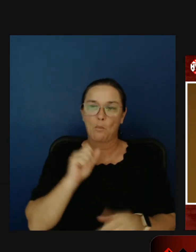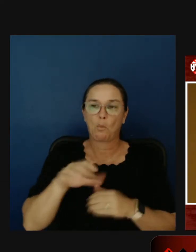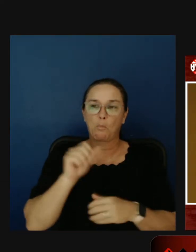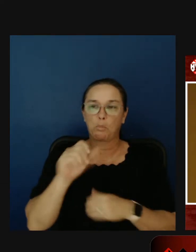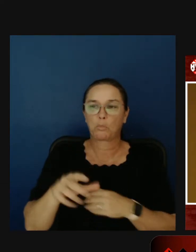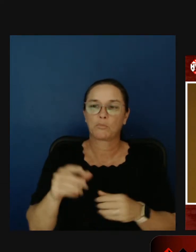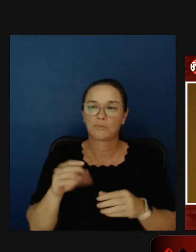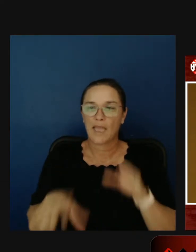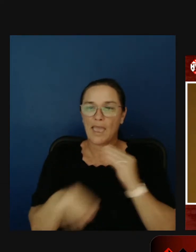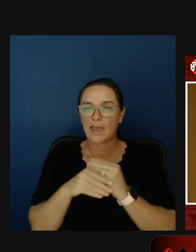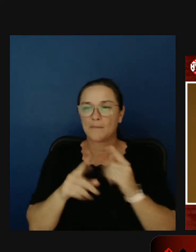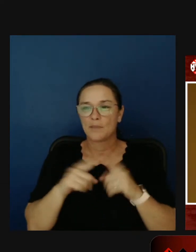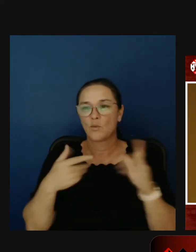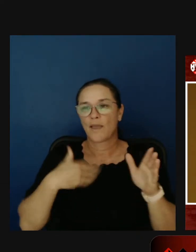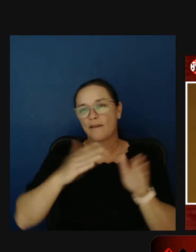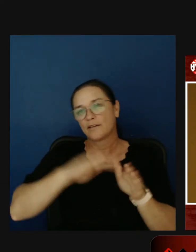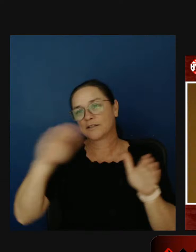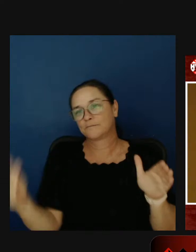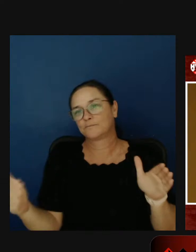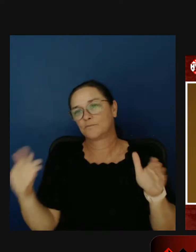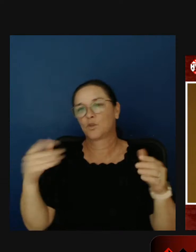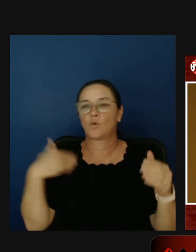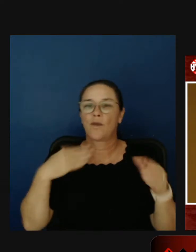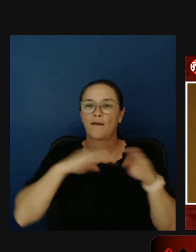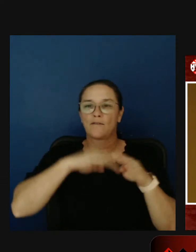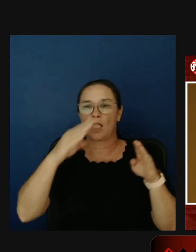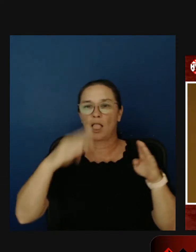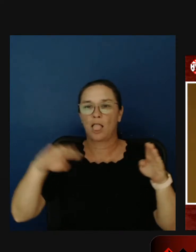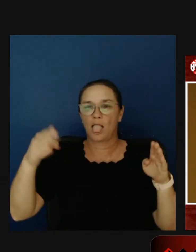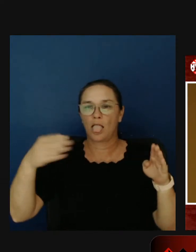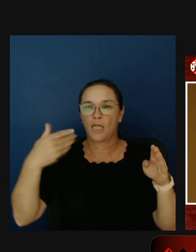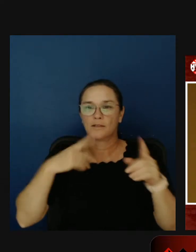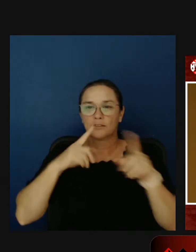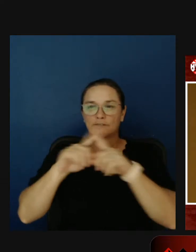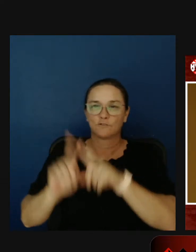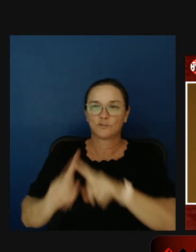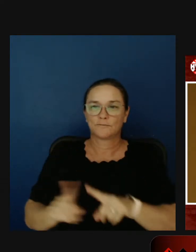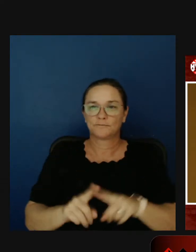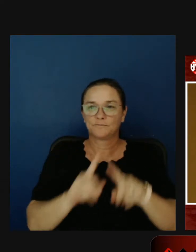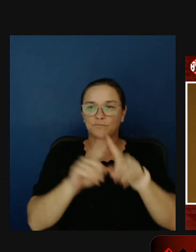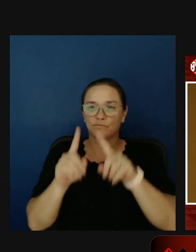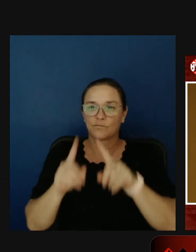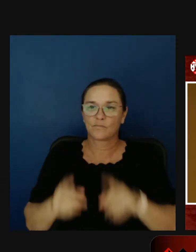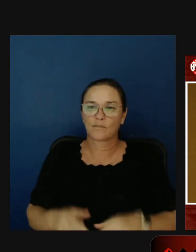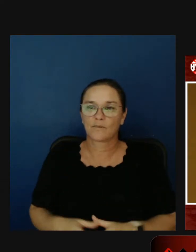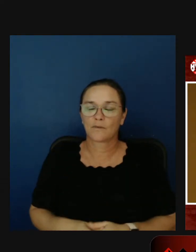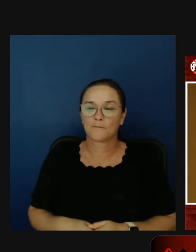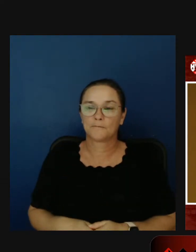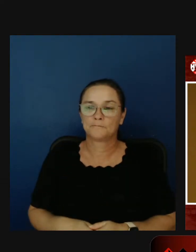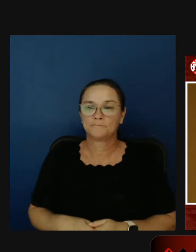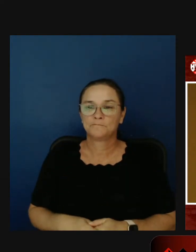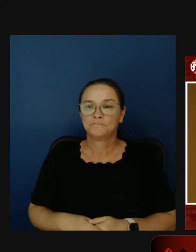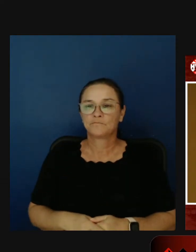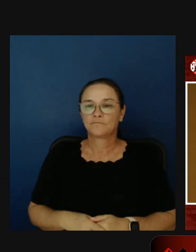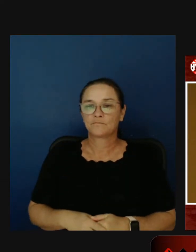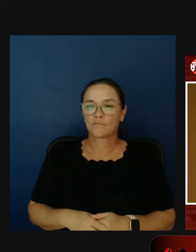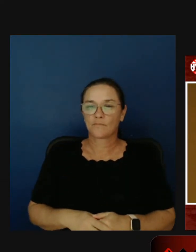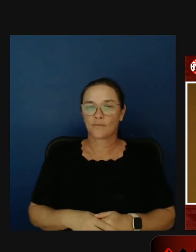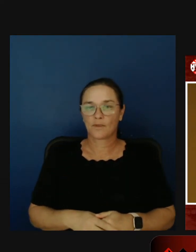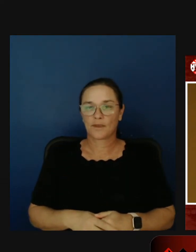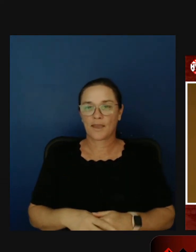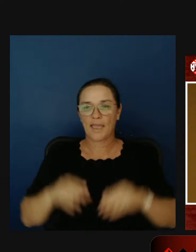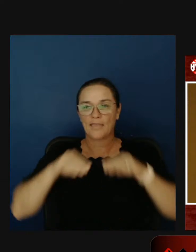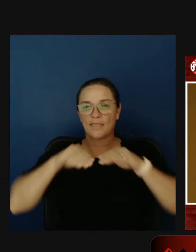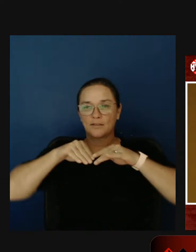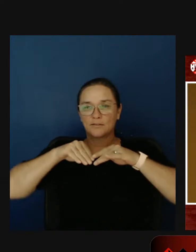these domes and spines sticking up. You get these more cone-looking features, as well as these